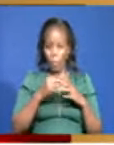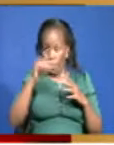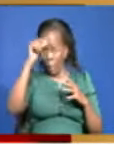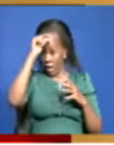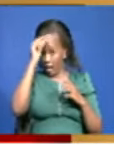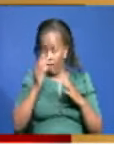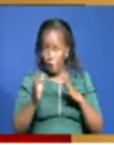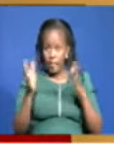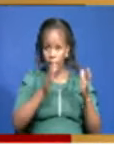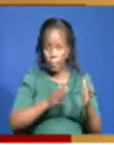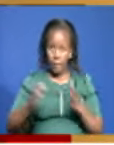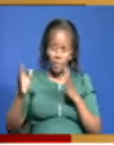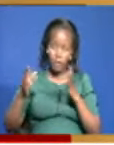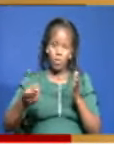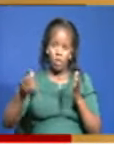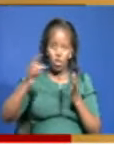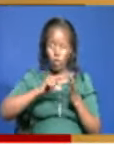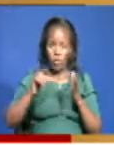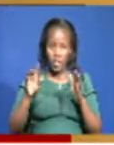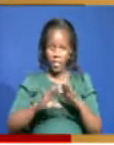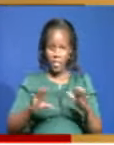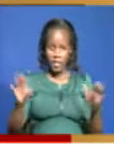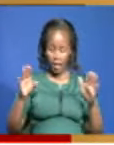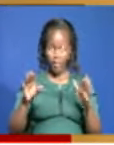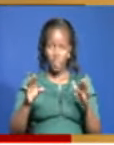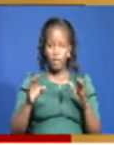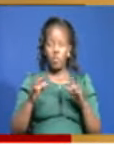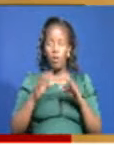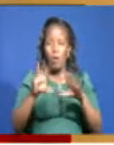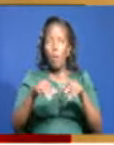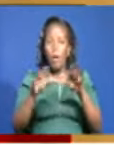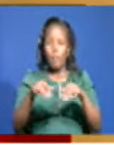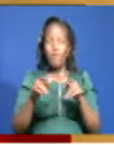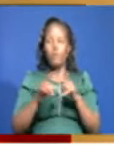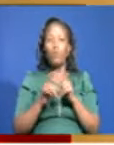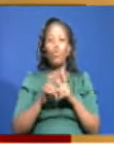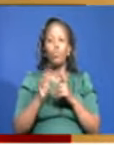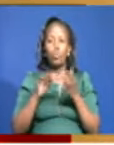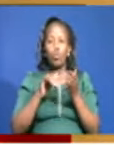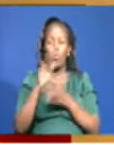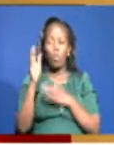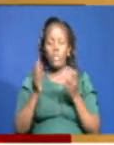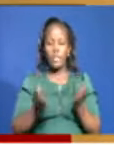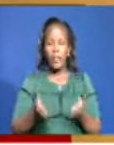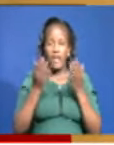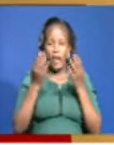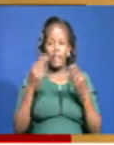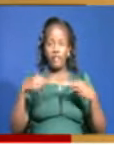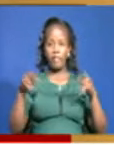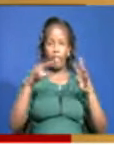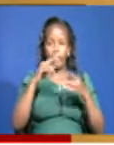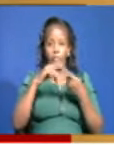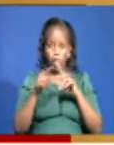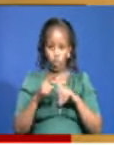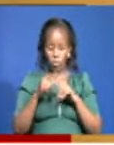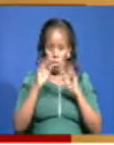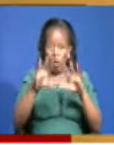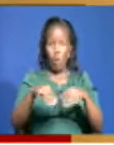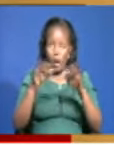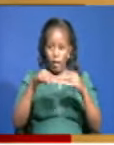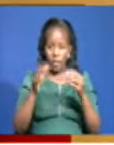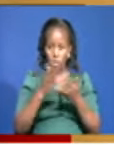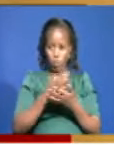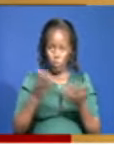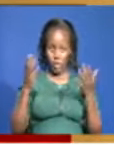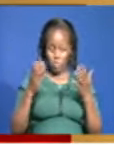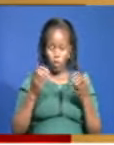land under irrigation, deploy smart agricultural practices, and enhance value addition for agricultural produce to deal with the